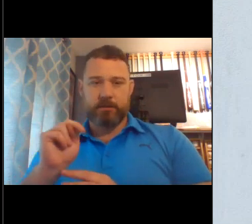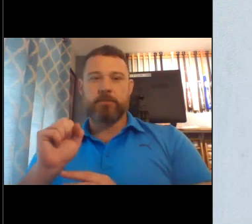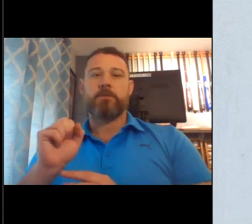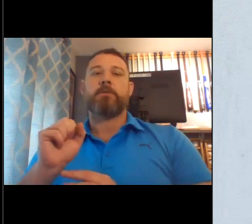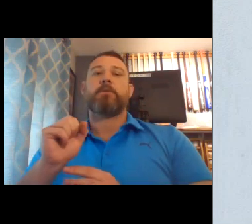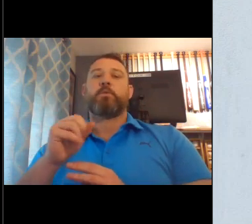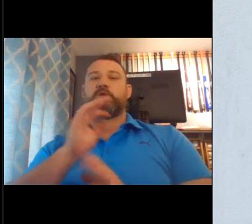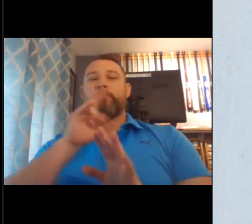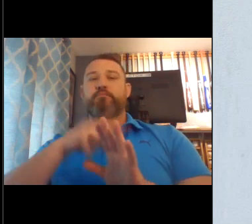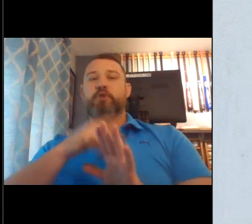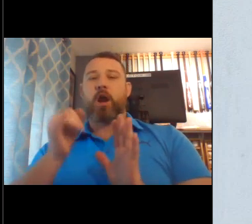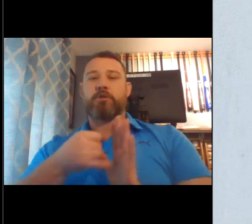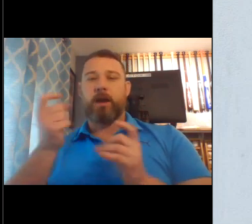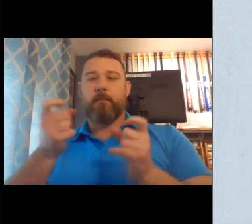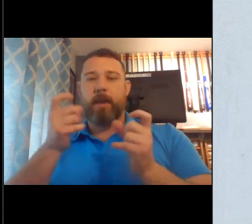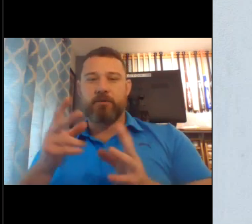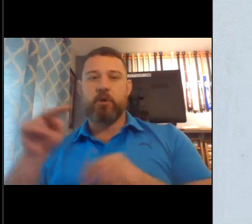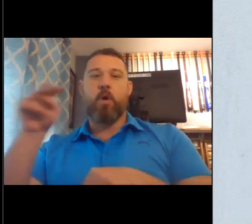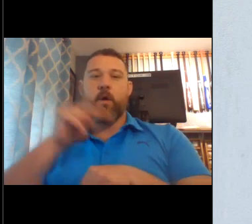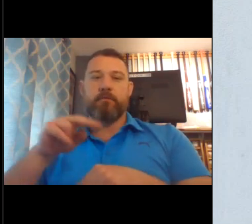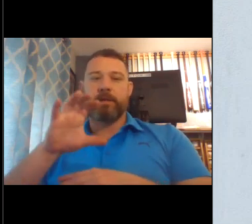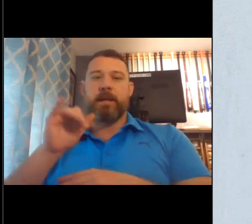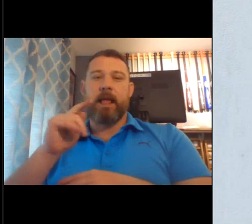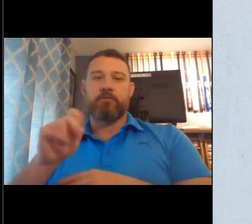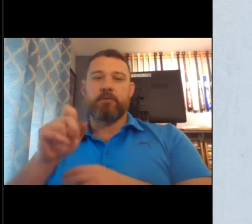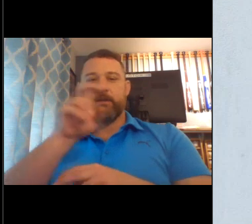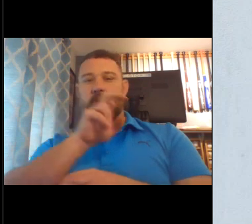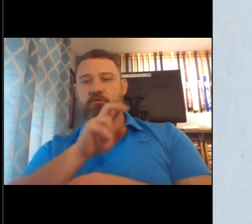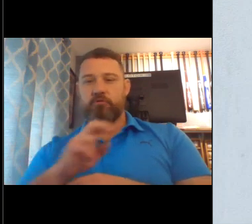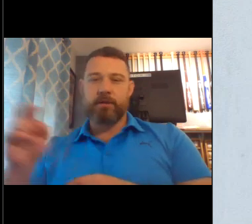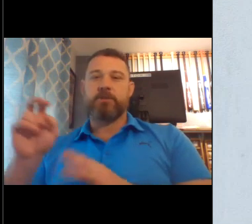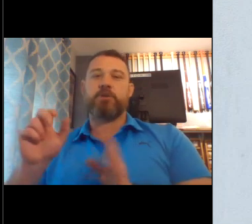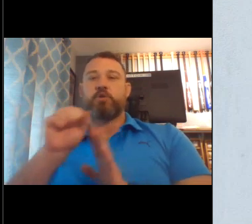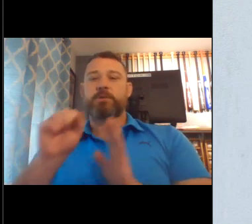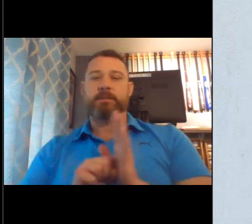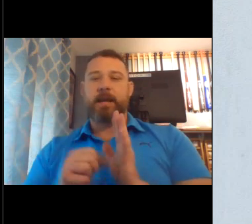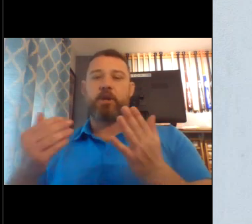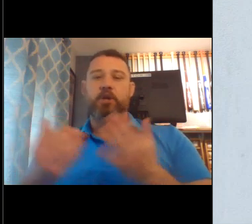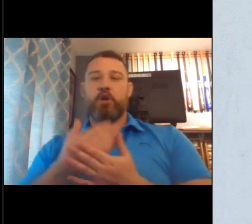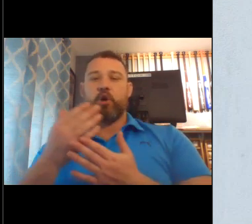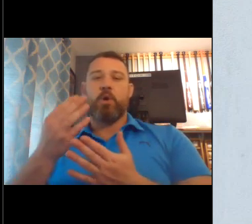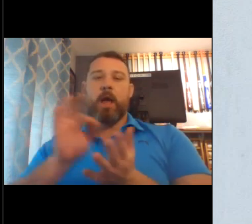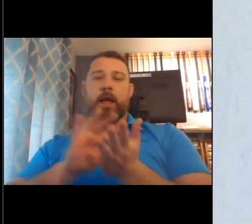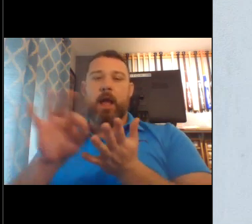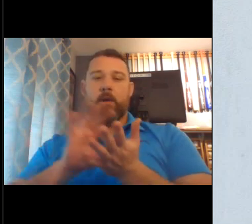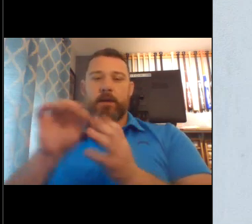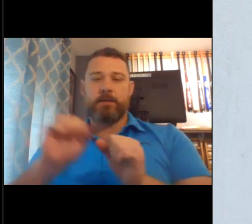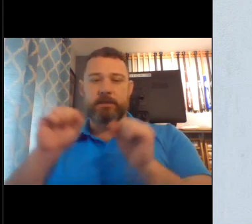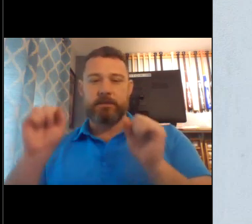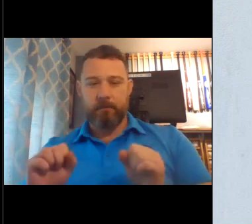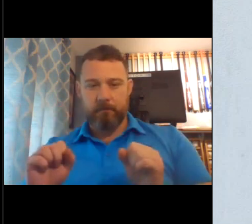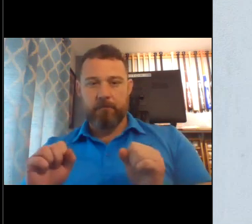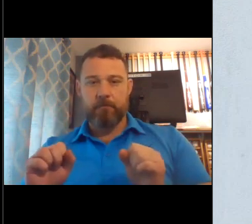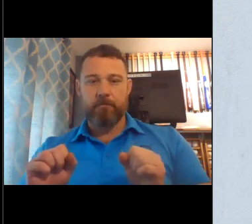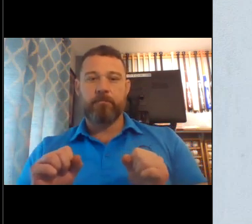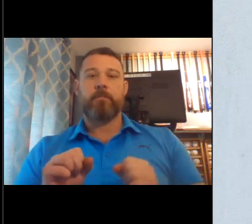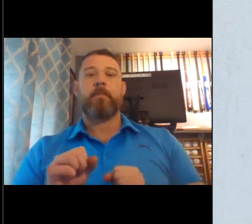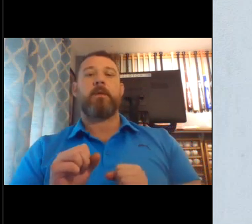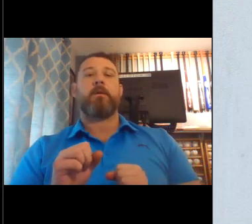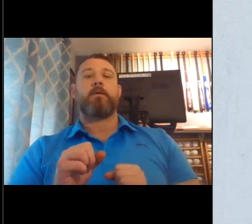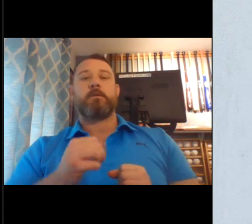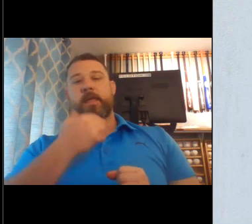project manager overseeing Caltrans's transition to the state's new accounting system. Many thanks to Doug Remedios for serving as